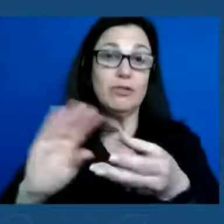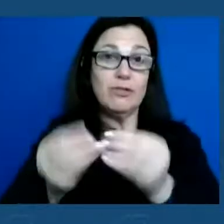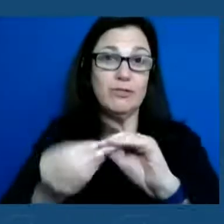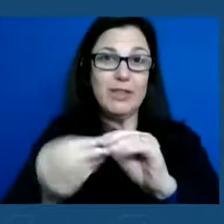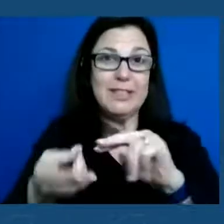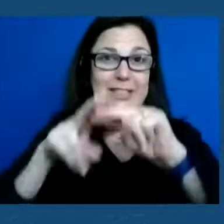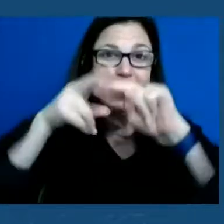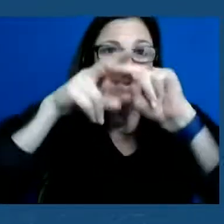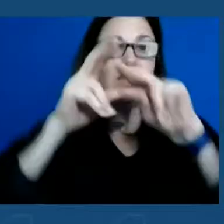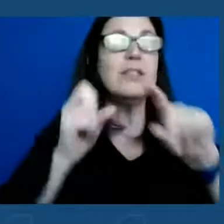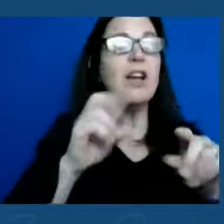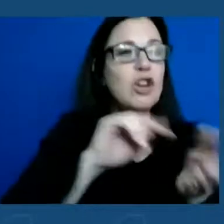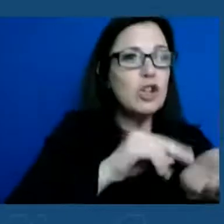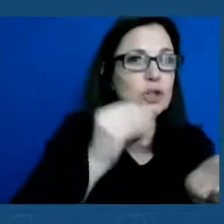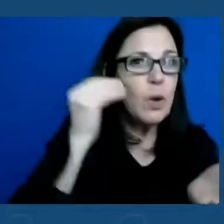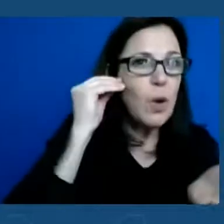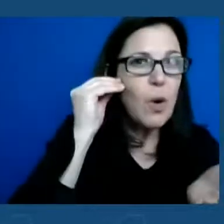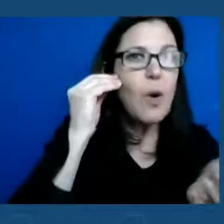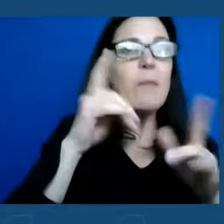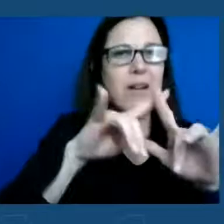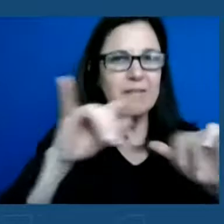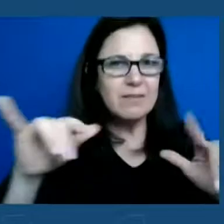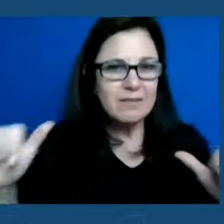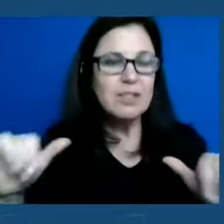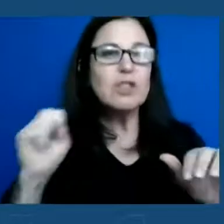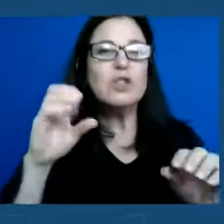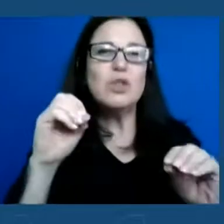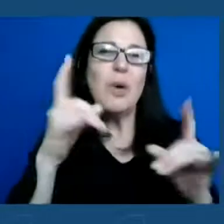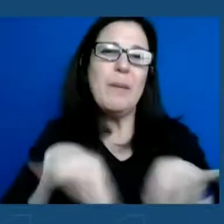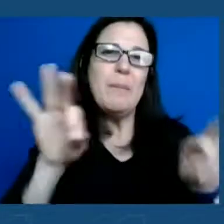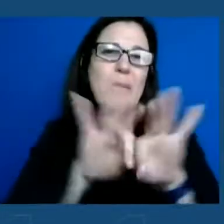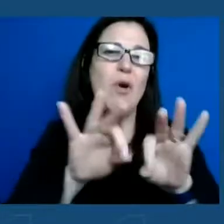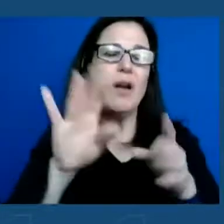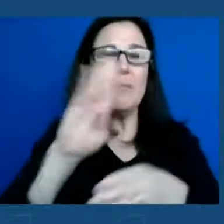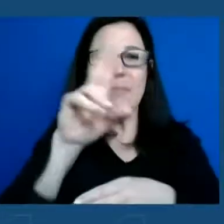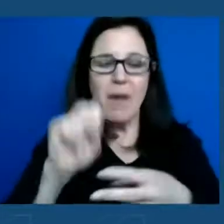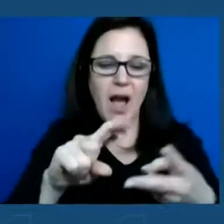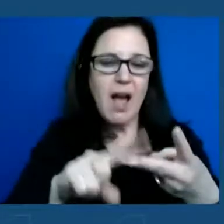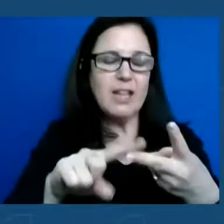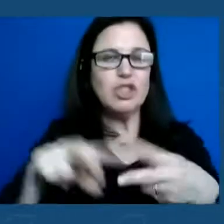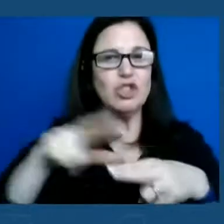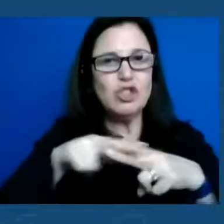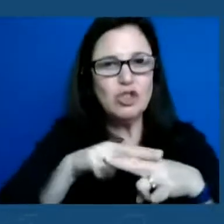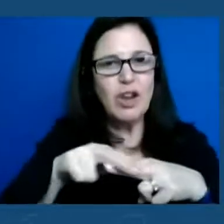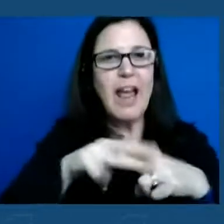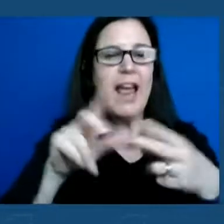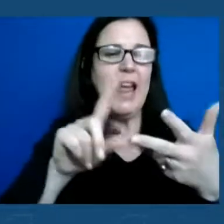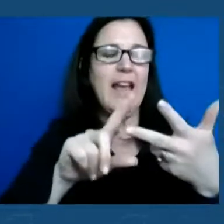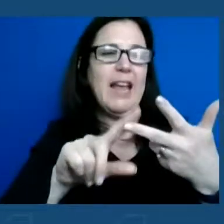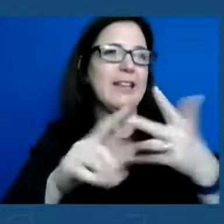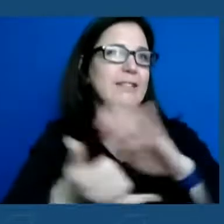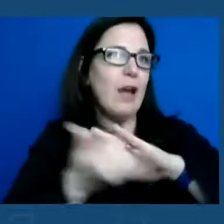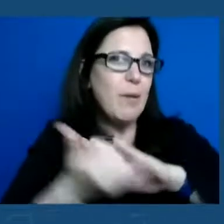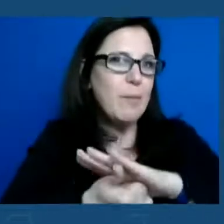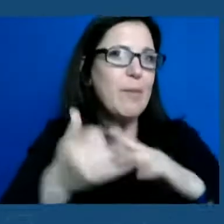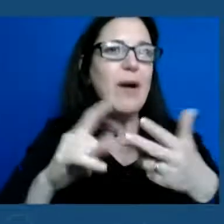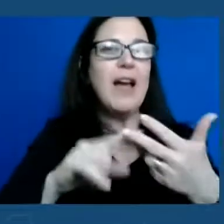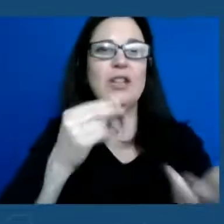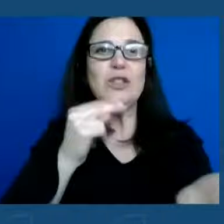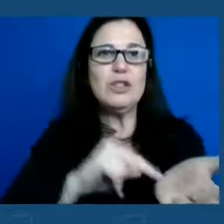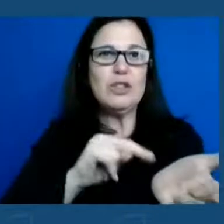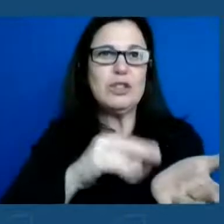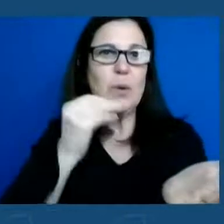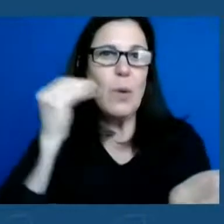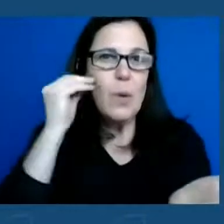homes, healthcare settings, domestic violence. Let's just, buses and train stations. Let's just be smart about it. I think people do feel better when they're